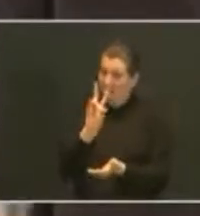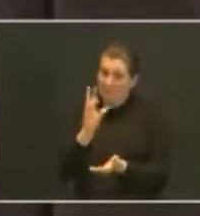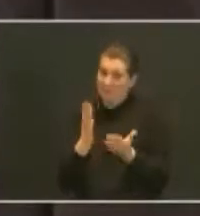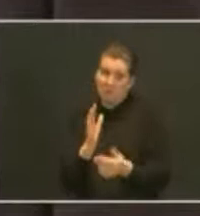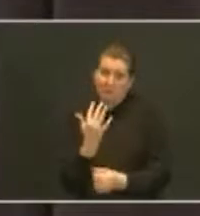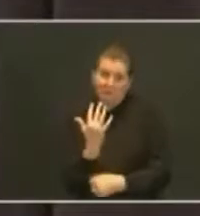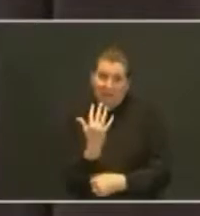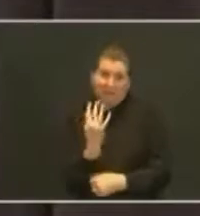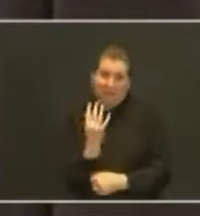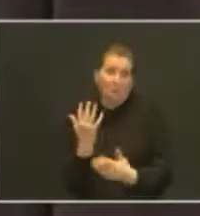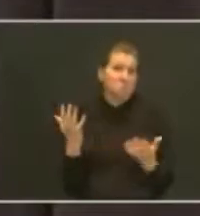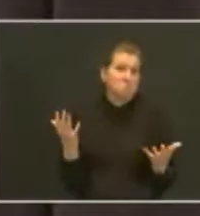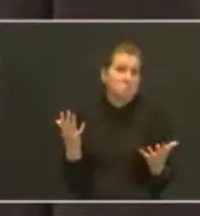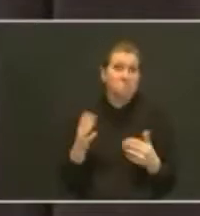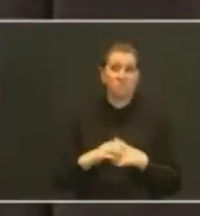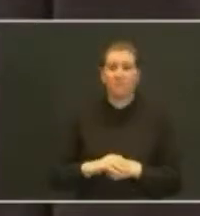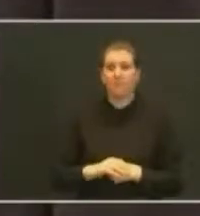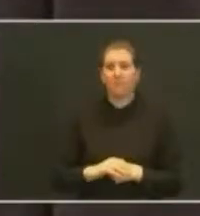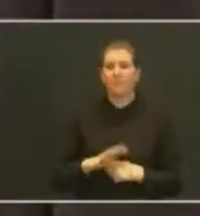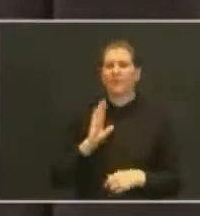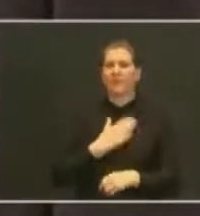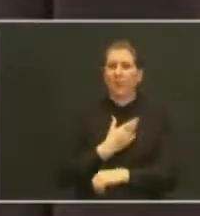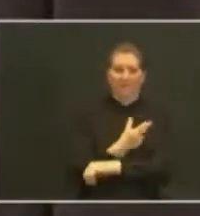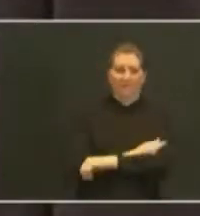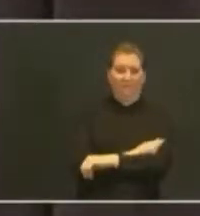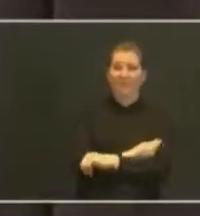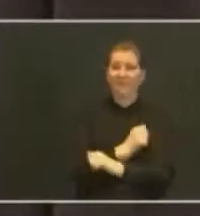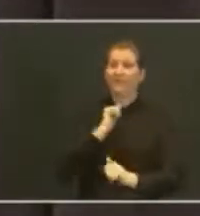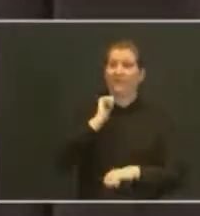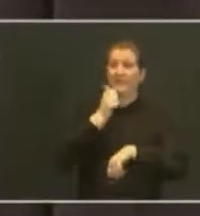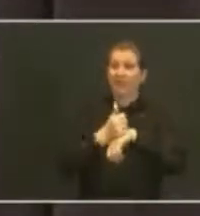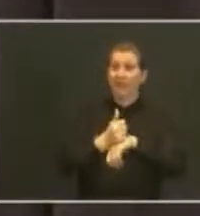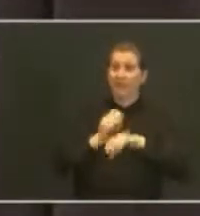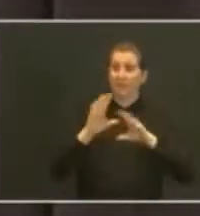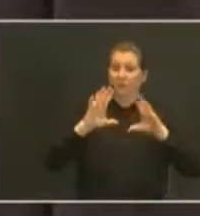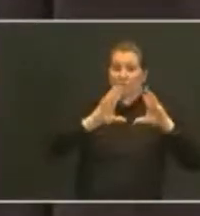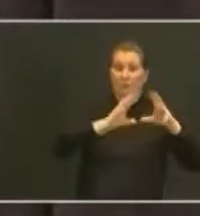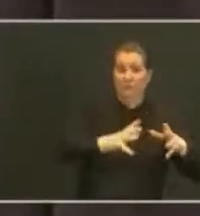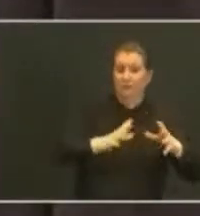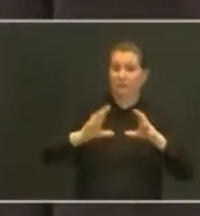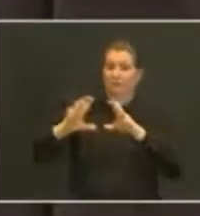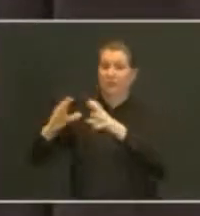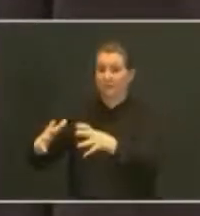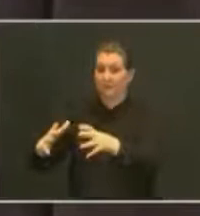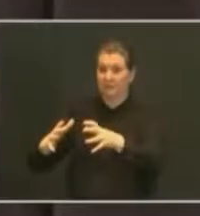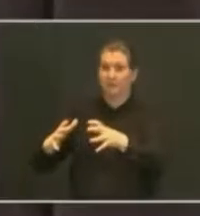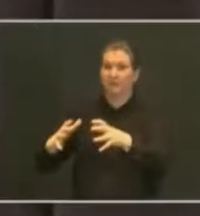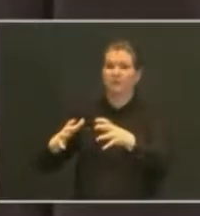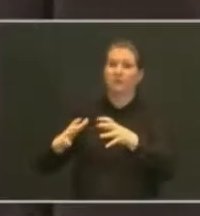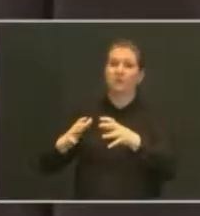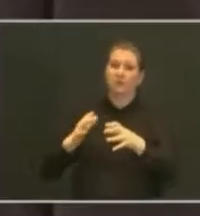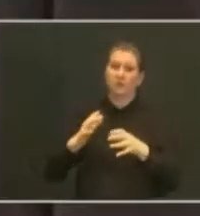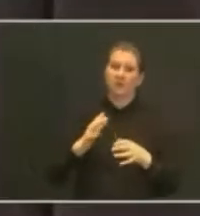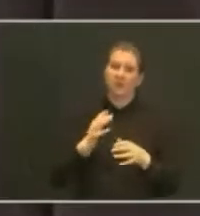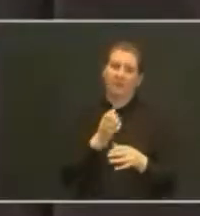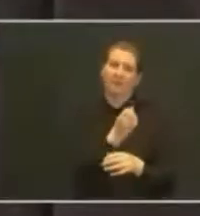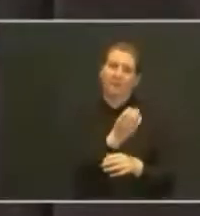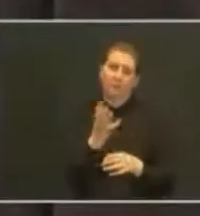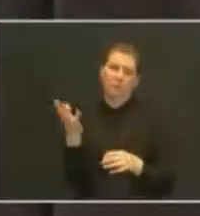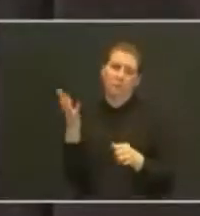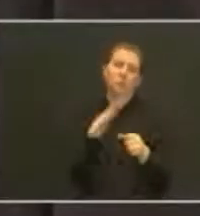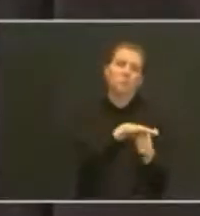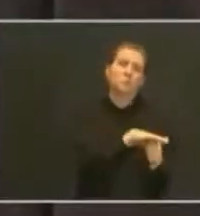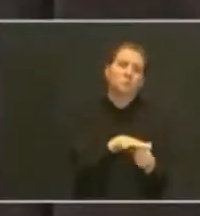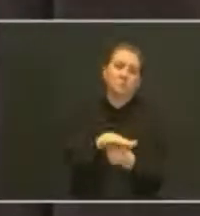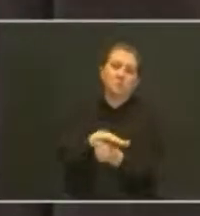we consolidate our vaccination sites, we will be consolidating and also simplifying the registration